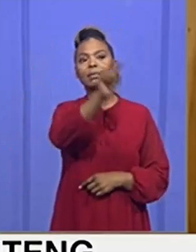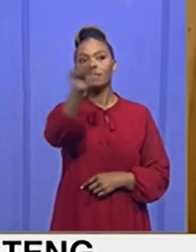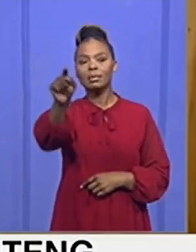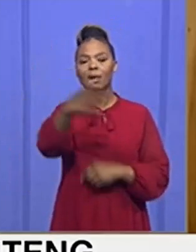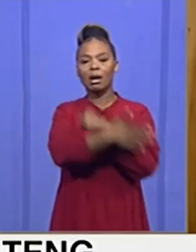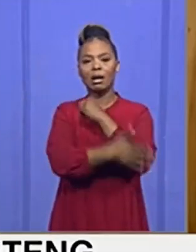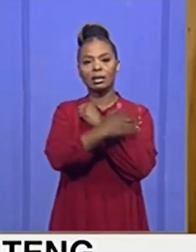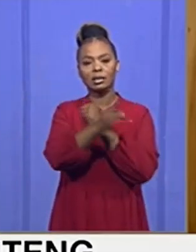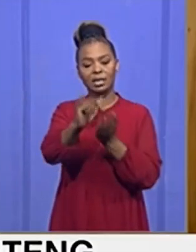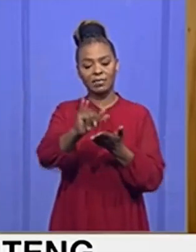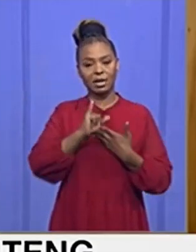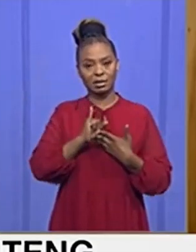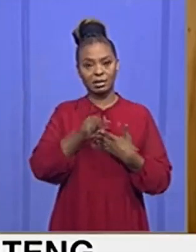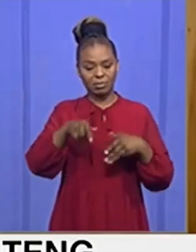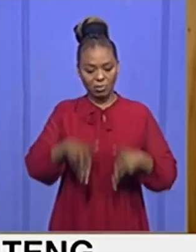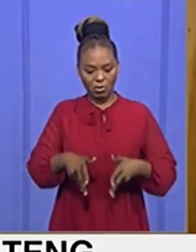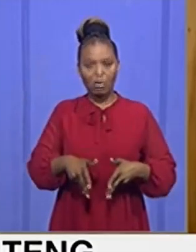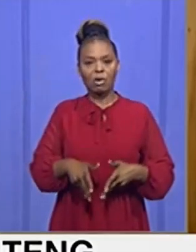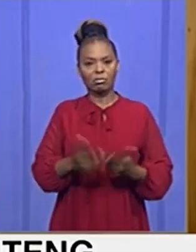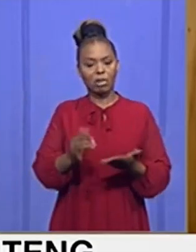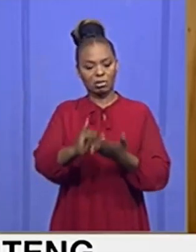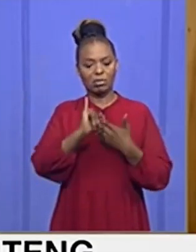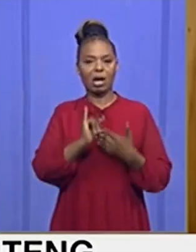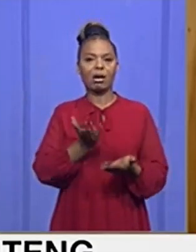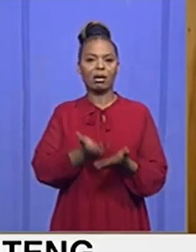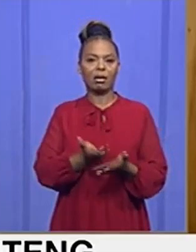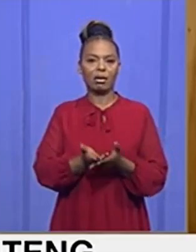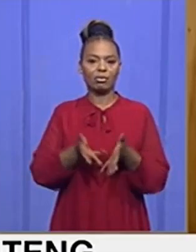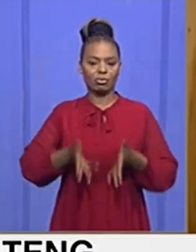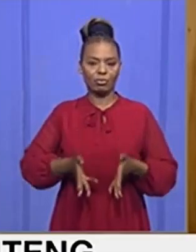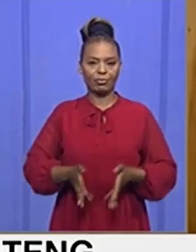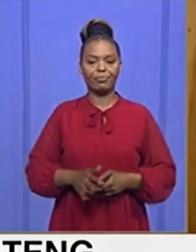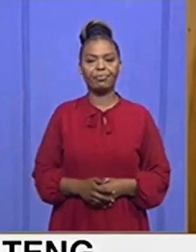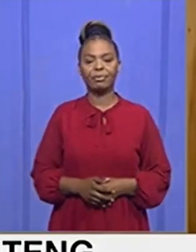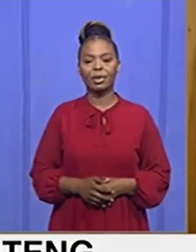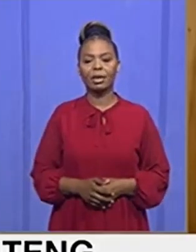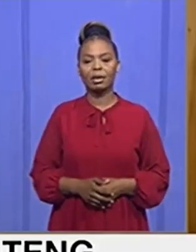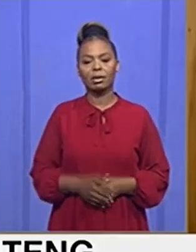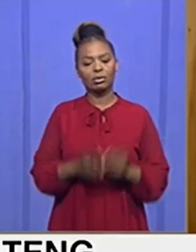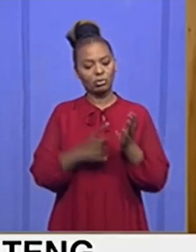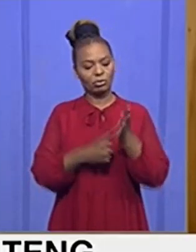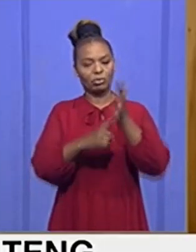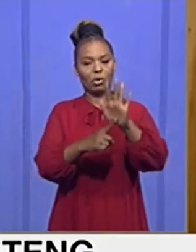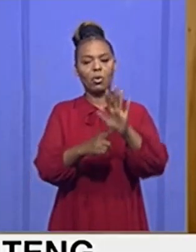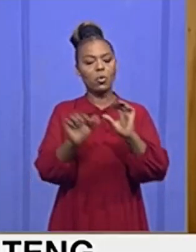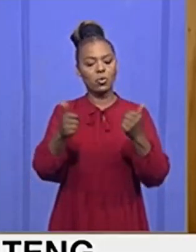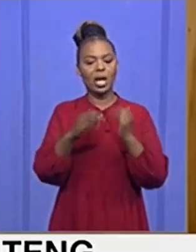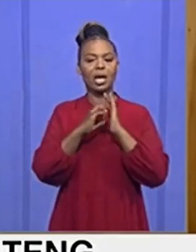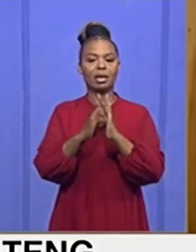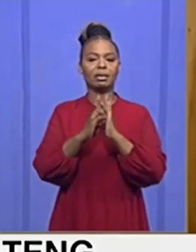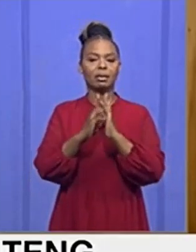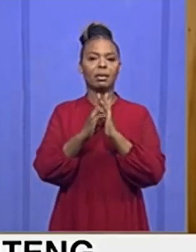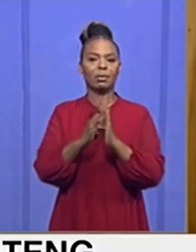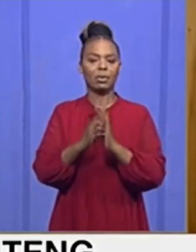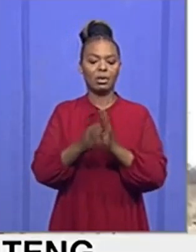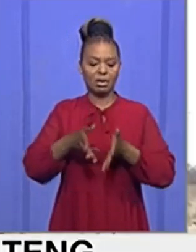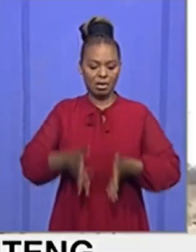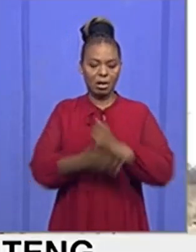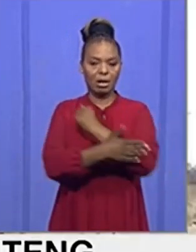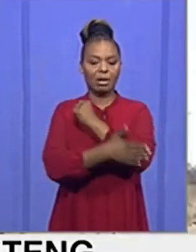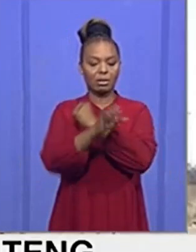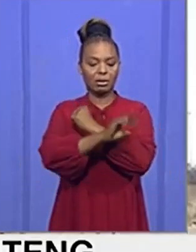investa mona Machabeng batle ba tlo ba invest. Jwale re batla go ba motlhala o motle mo naeng ya